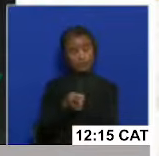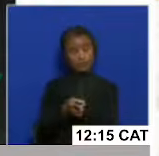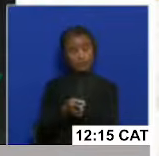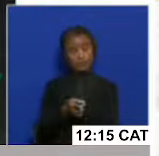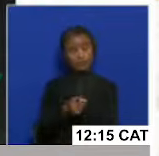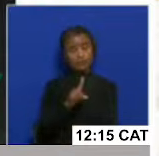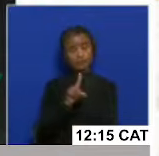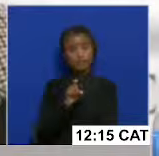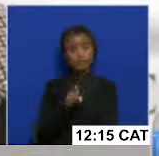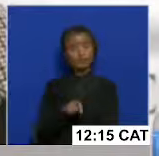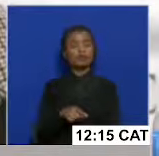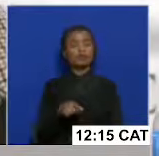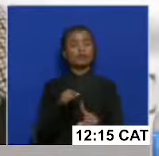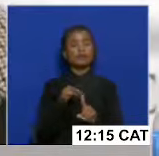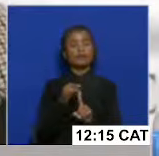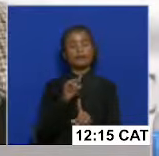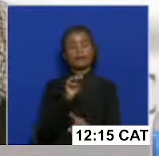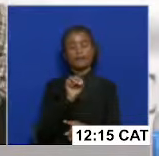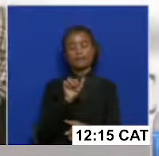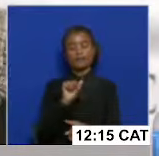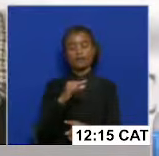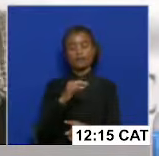Magakula.